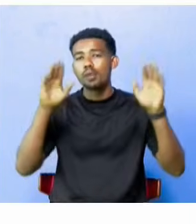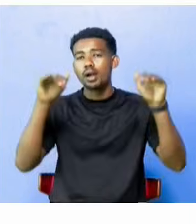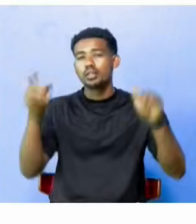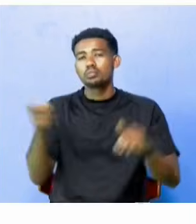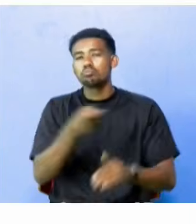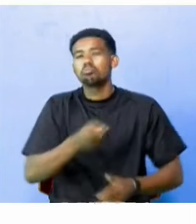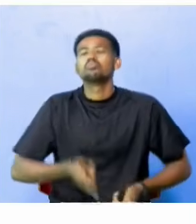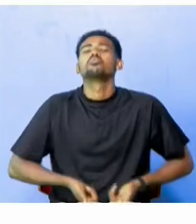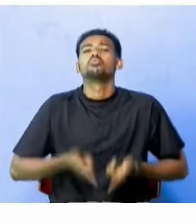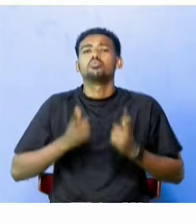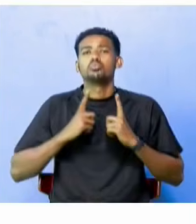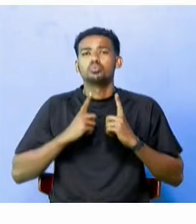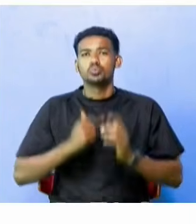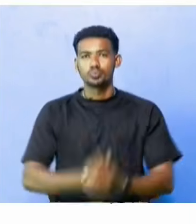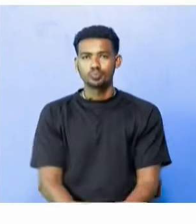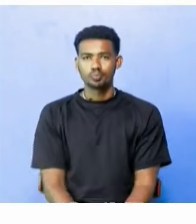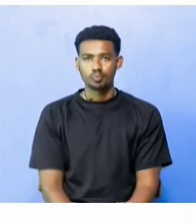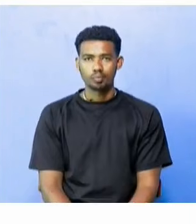a bird.